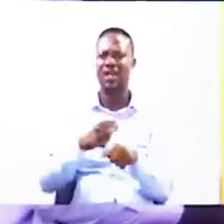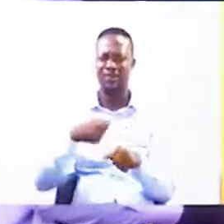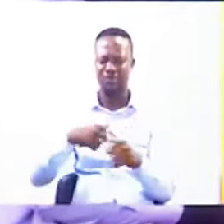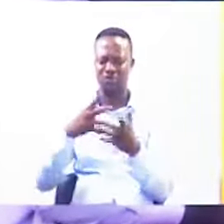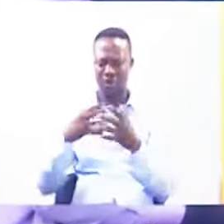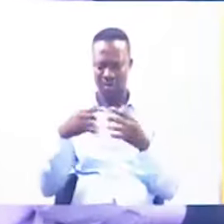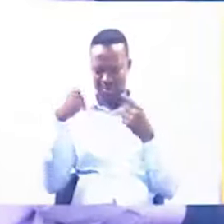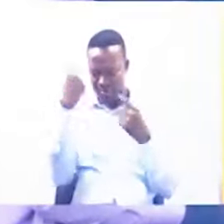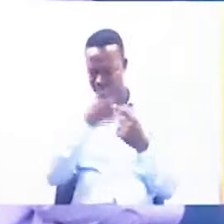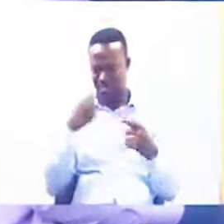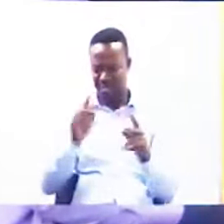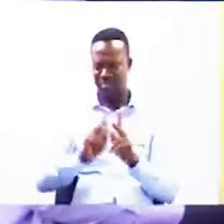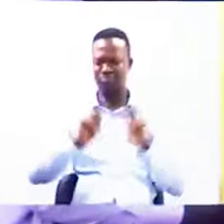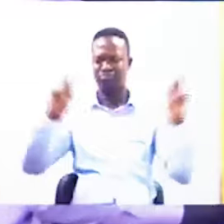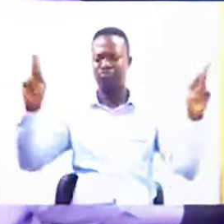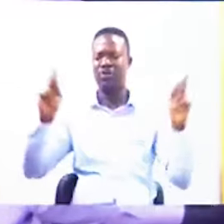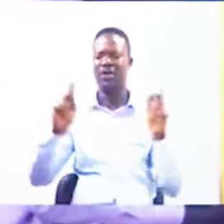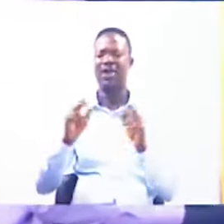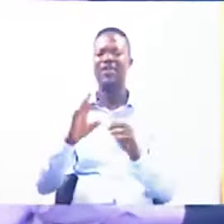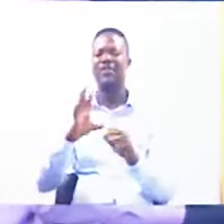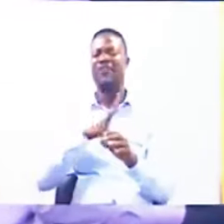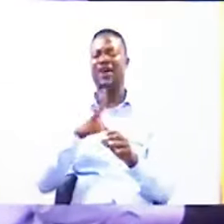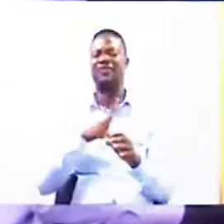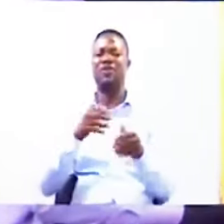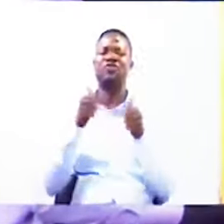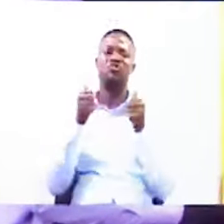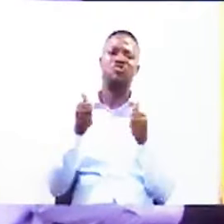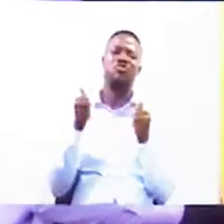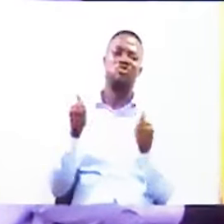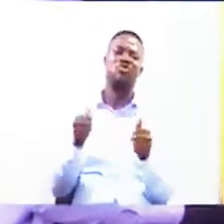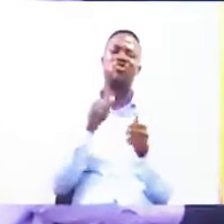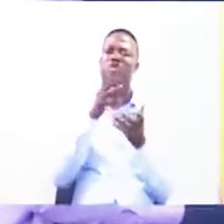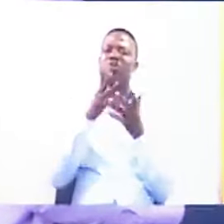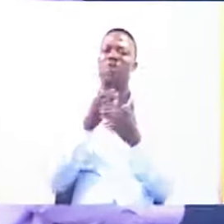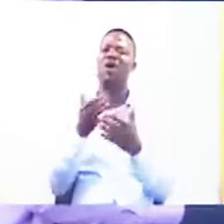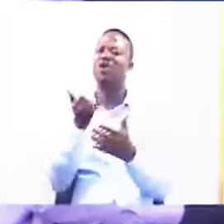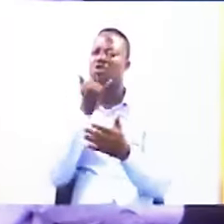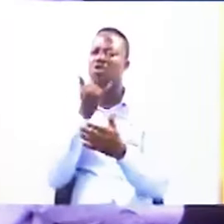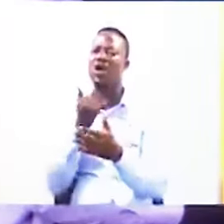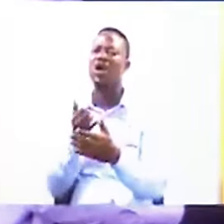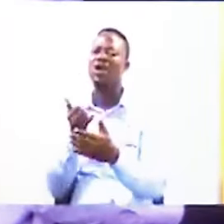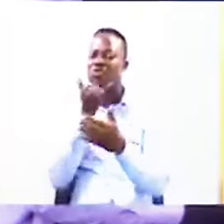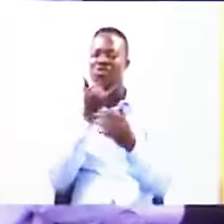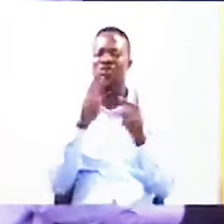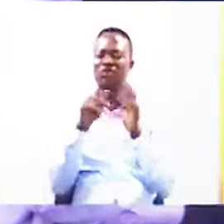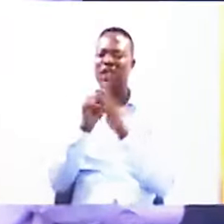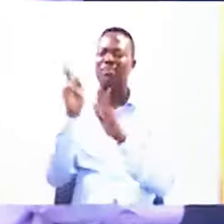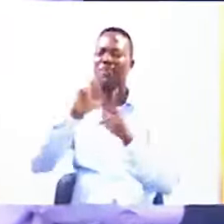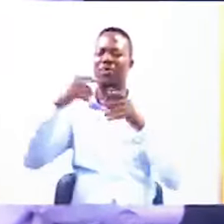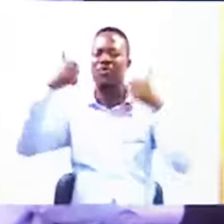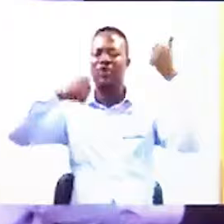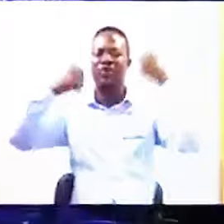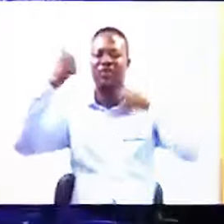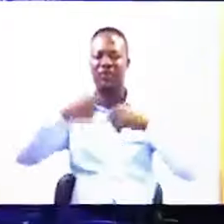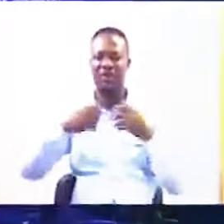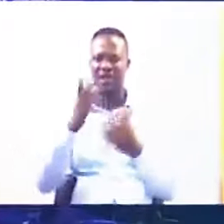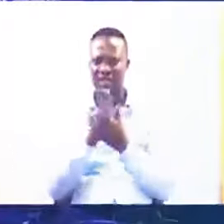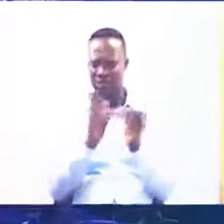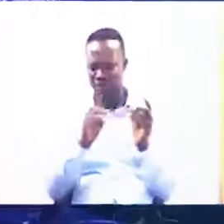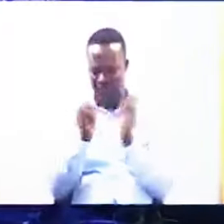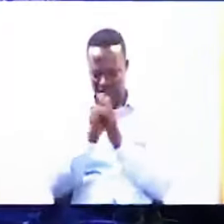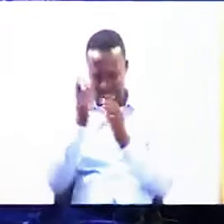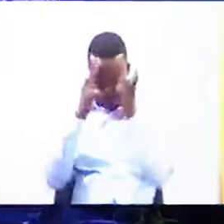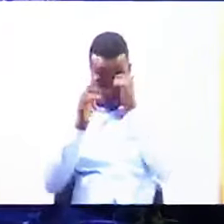people. We don't want to step on anyone's toe. And we do that at the peril of our own children, at the peril of